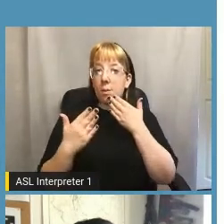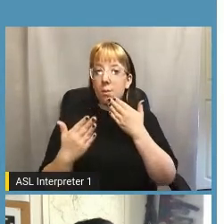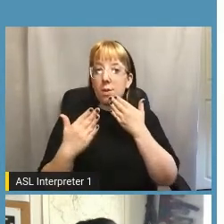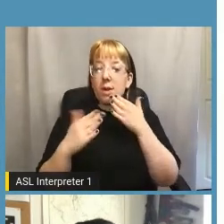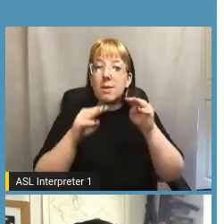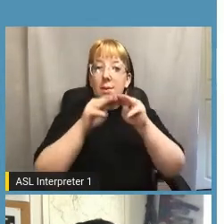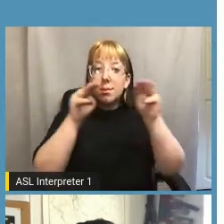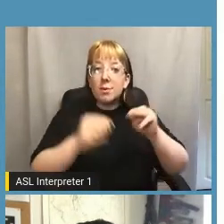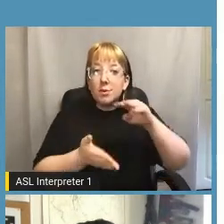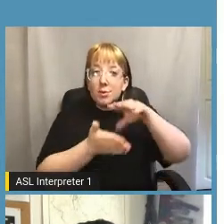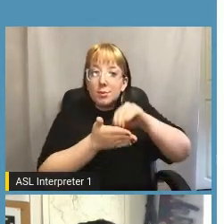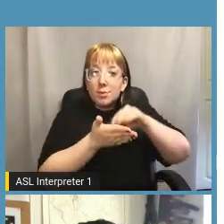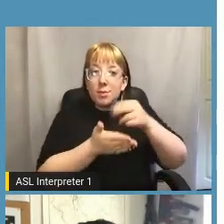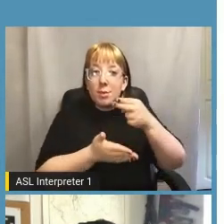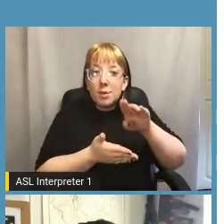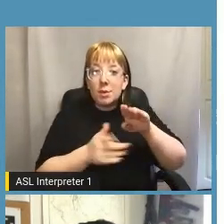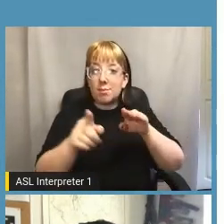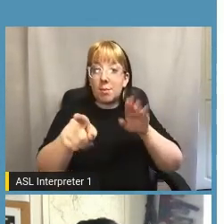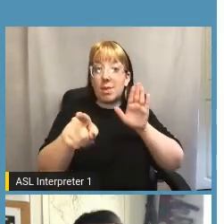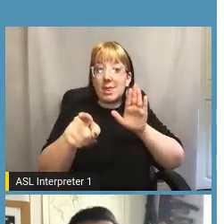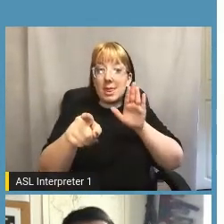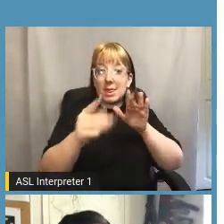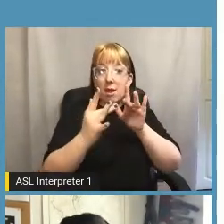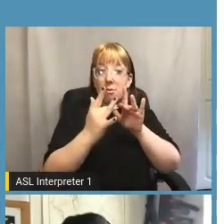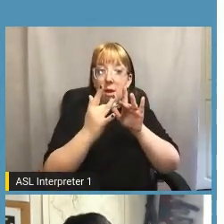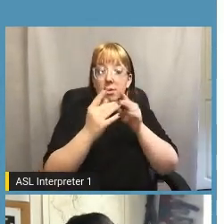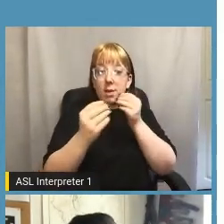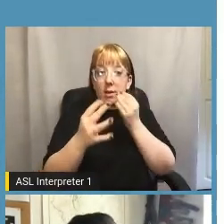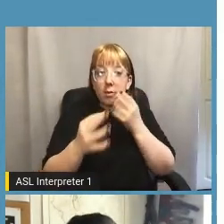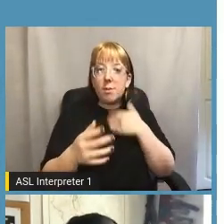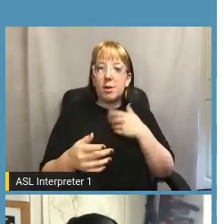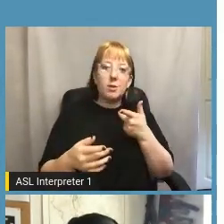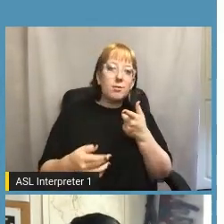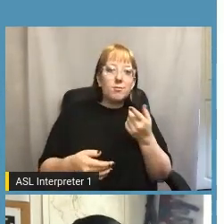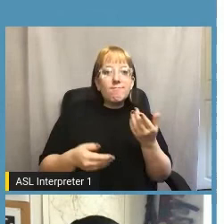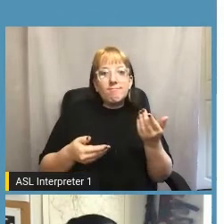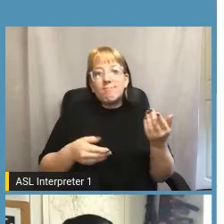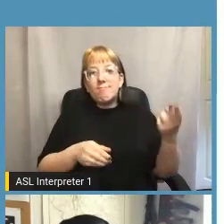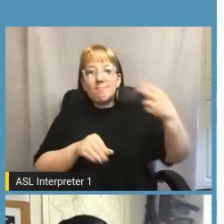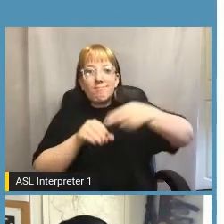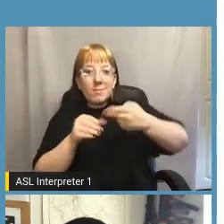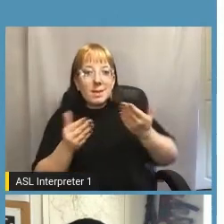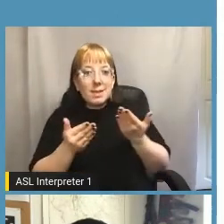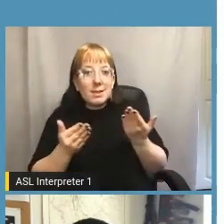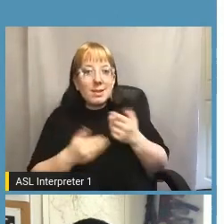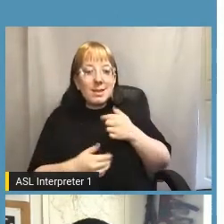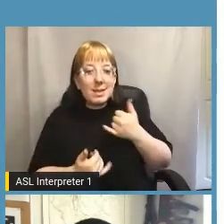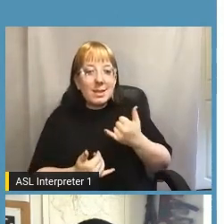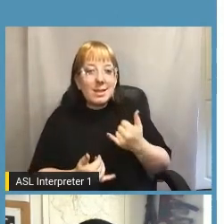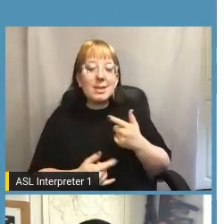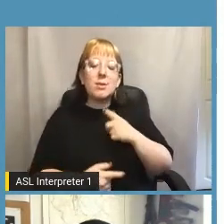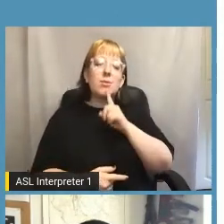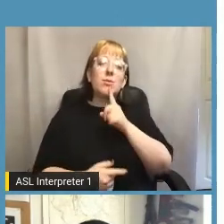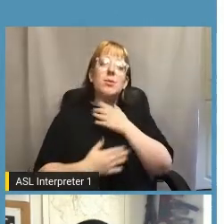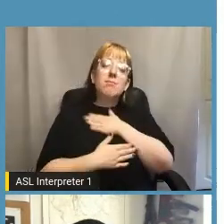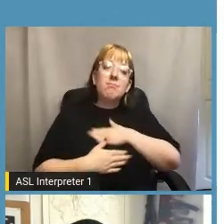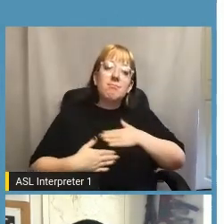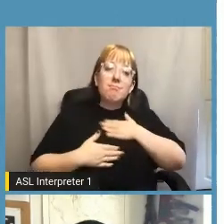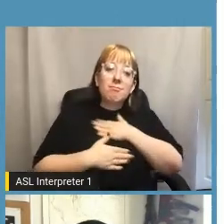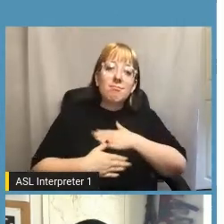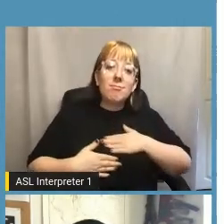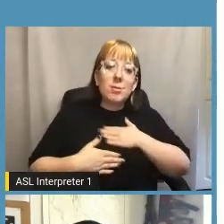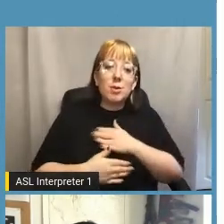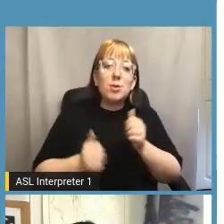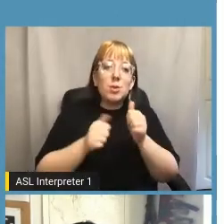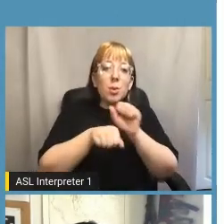Museum Learning Hub, and here's their contact information for bringing me in. The group has been absolutely wonderful in working with me. So with all